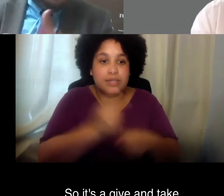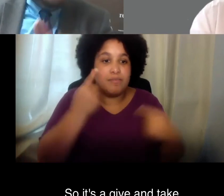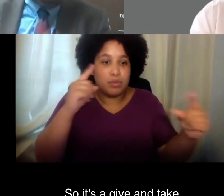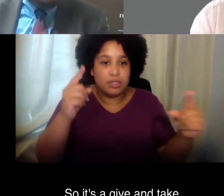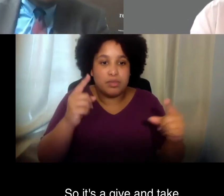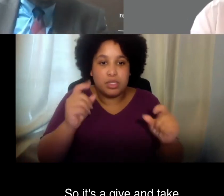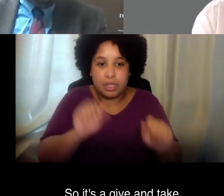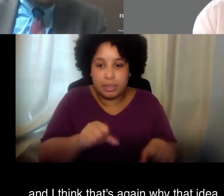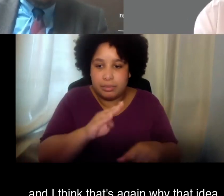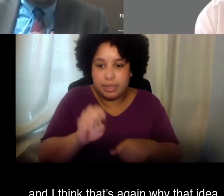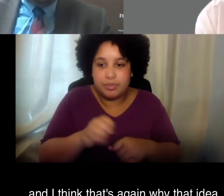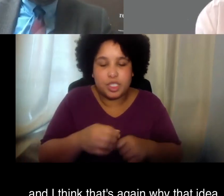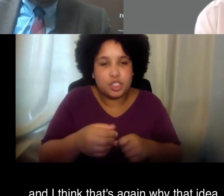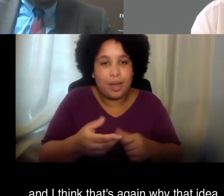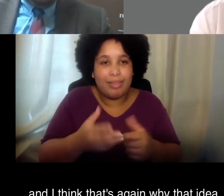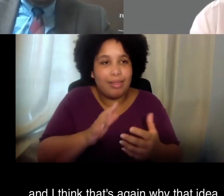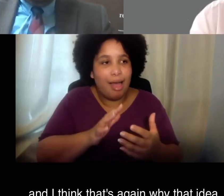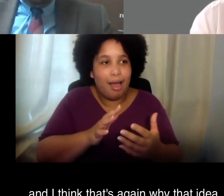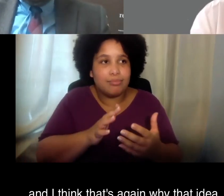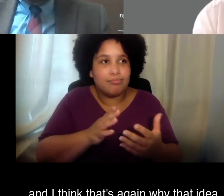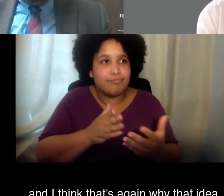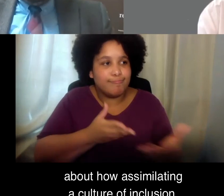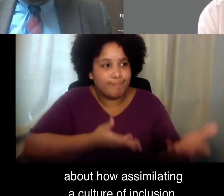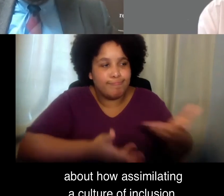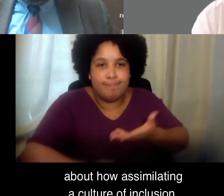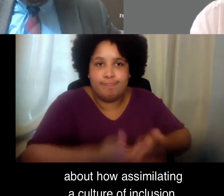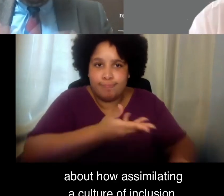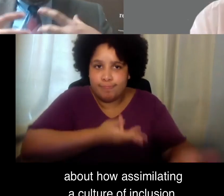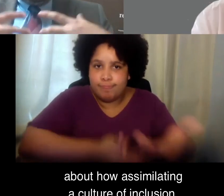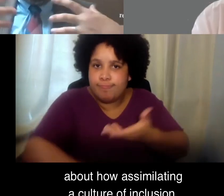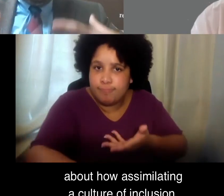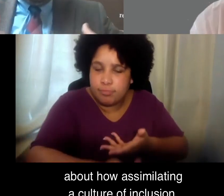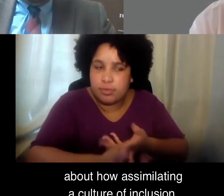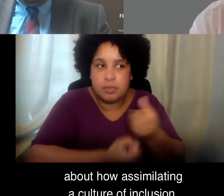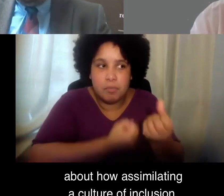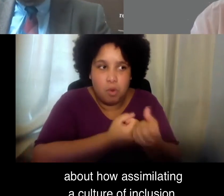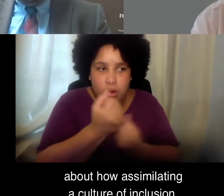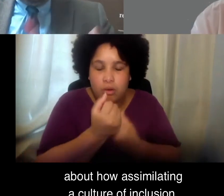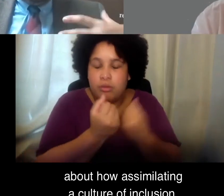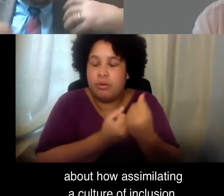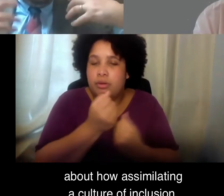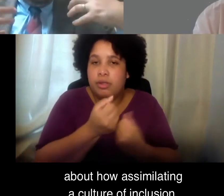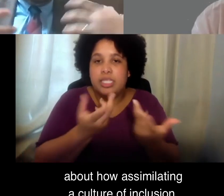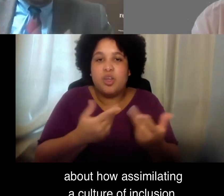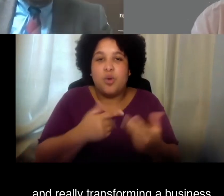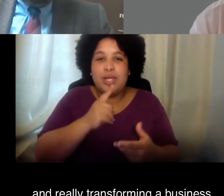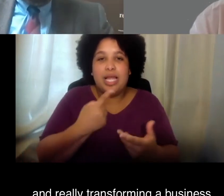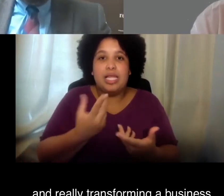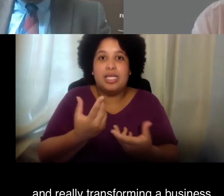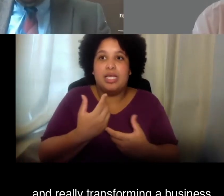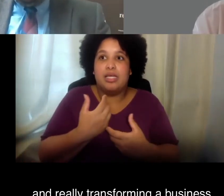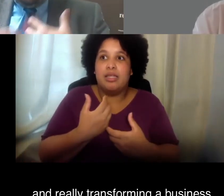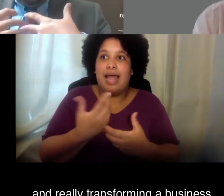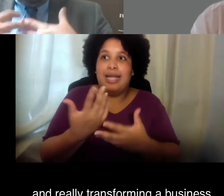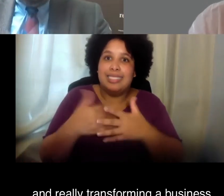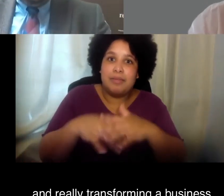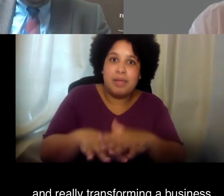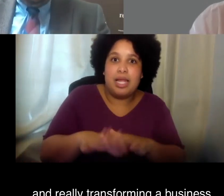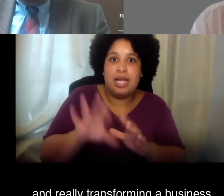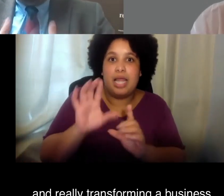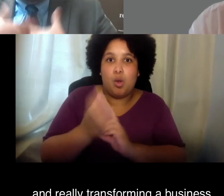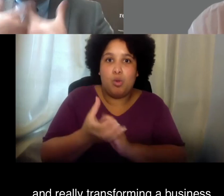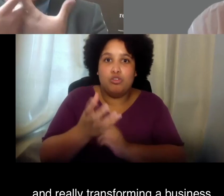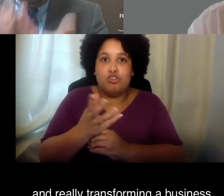that give and take. And I think that's again why that idea about assimilating a culture of inclusion and it